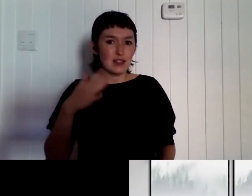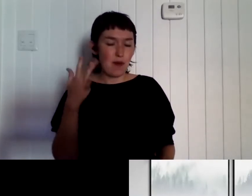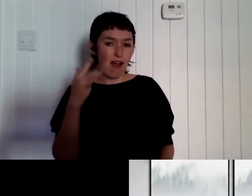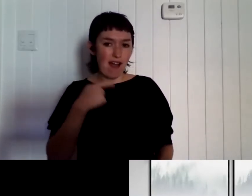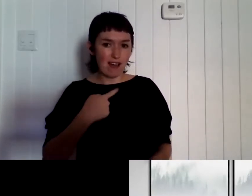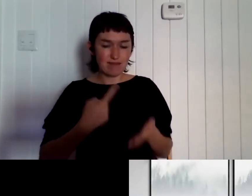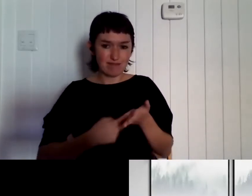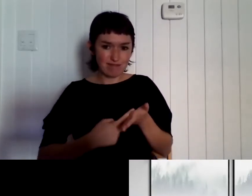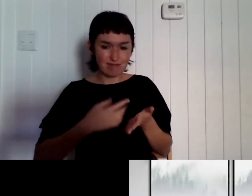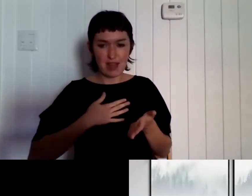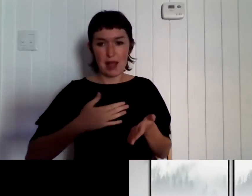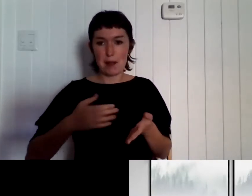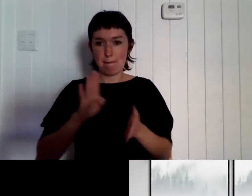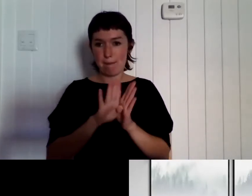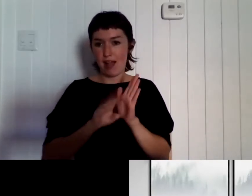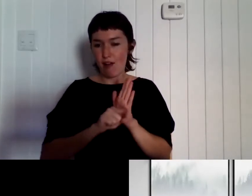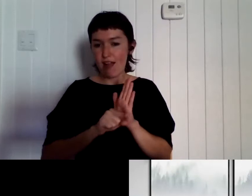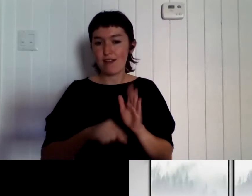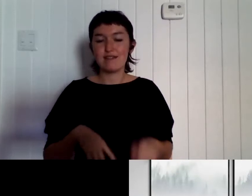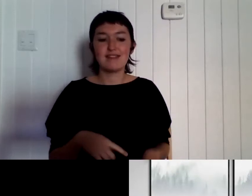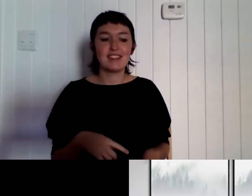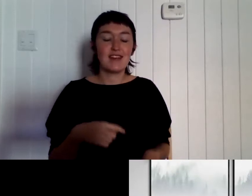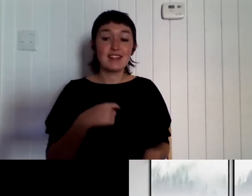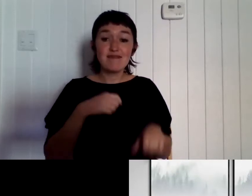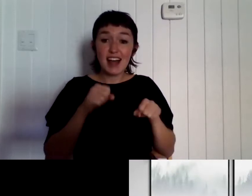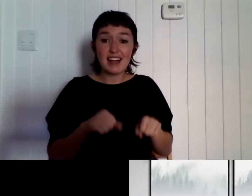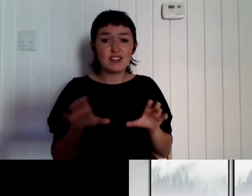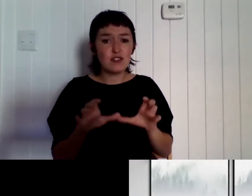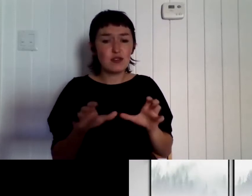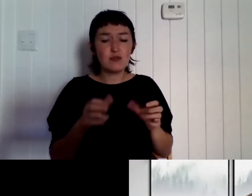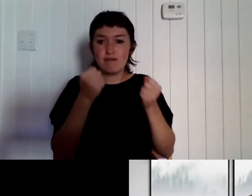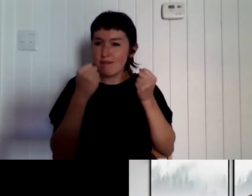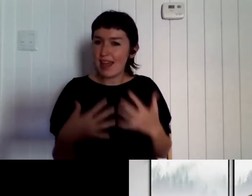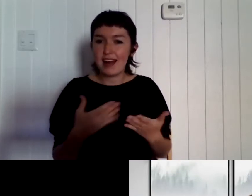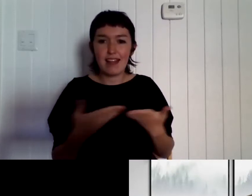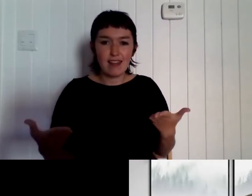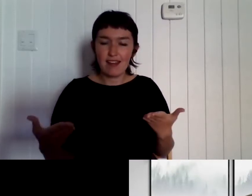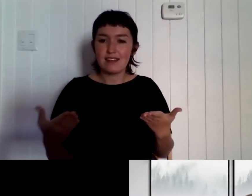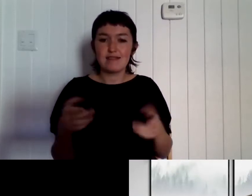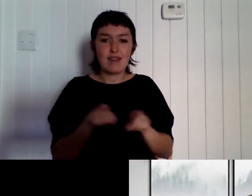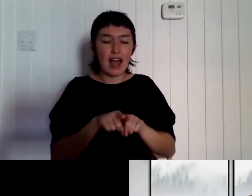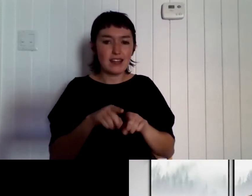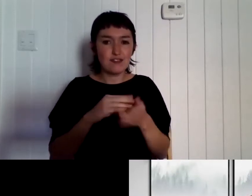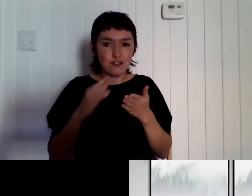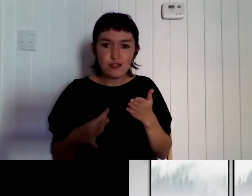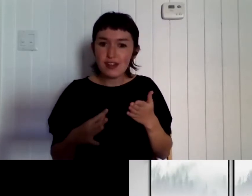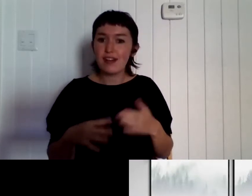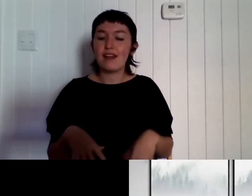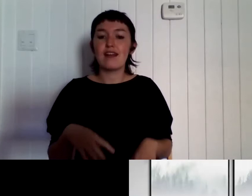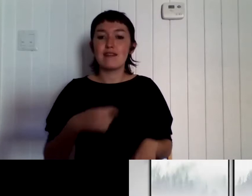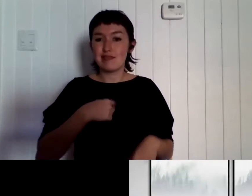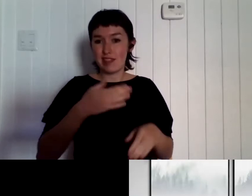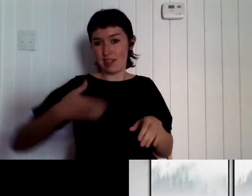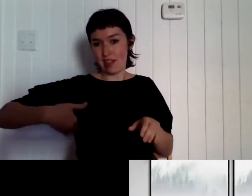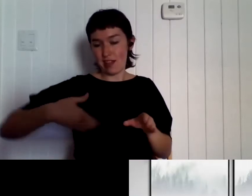many different types of things as part of my job, even as a doctoral student. I'm not a psychologist yet. I'm also still working